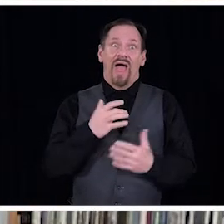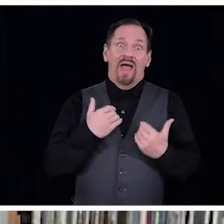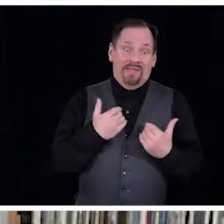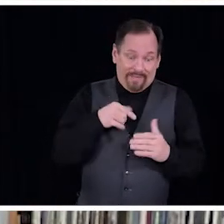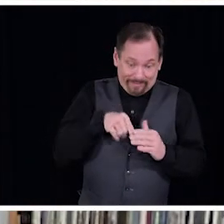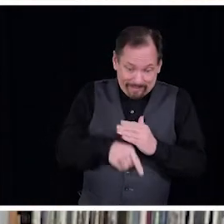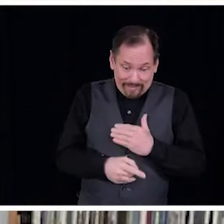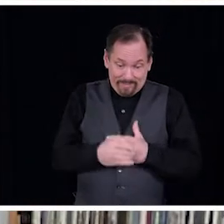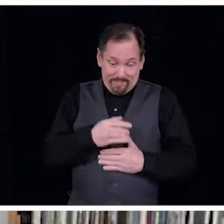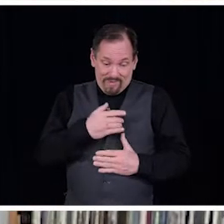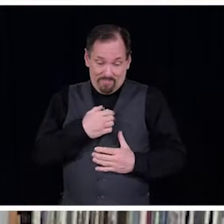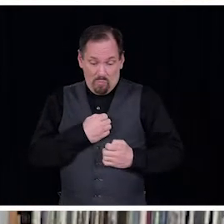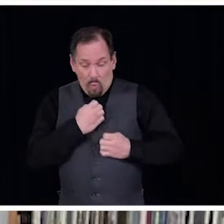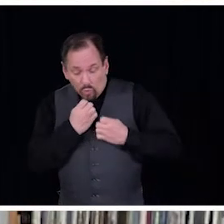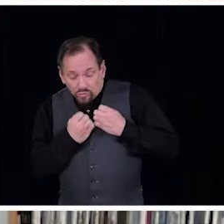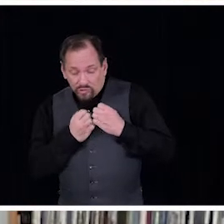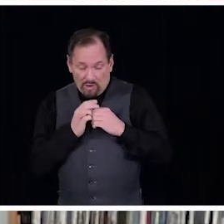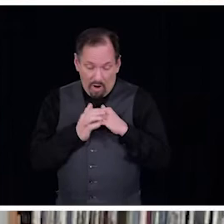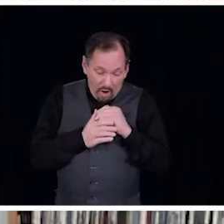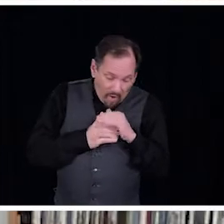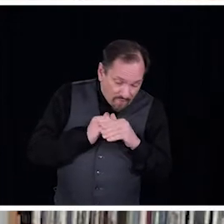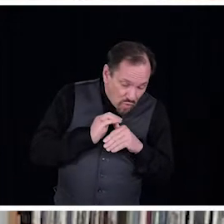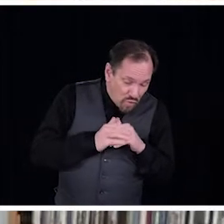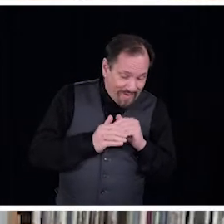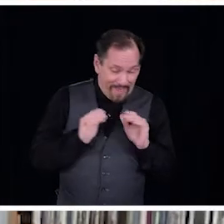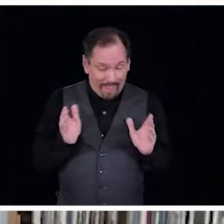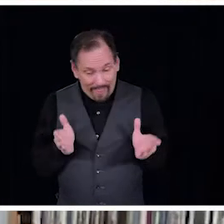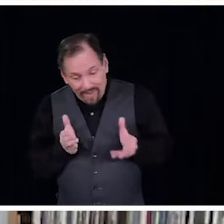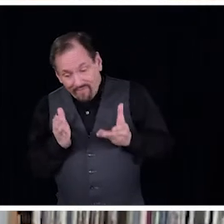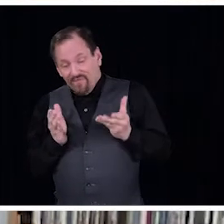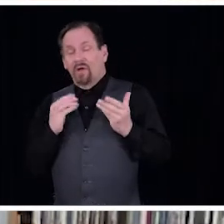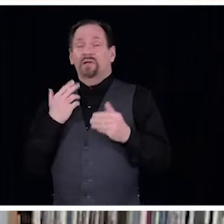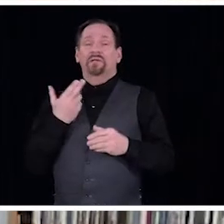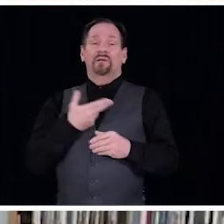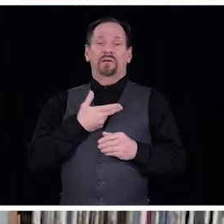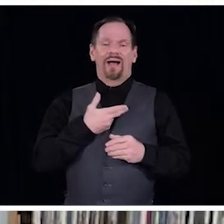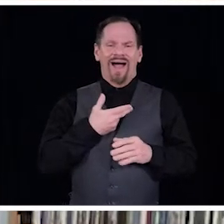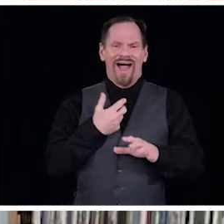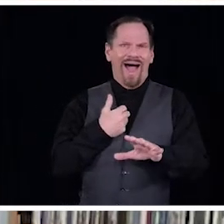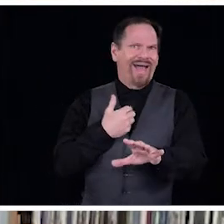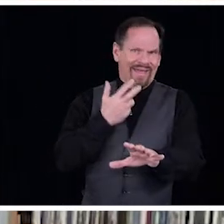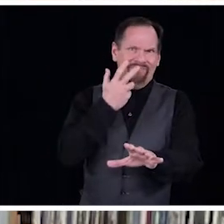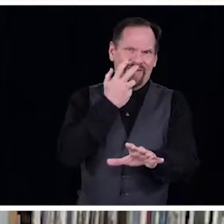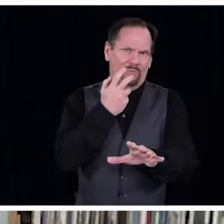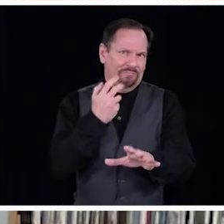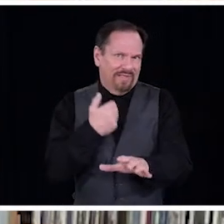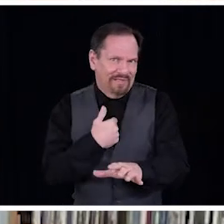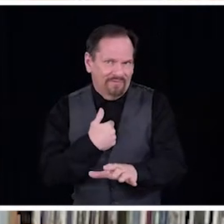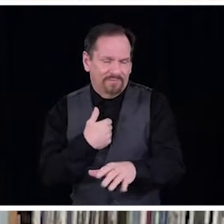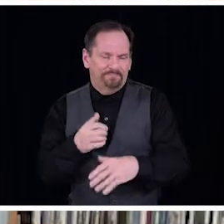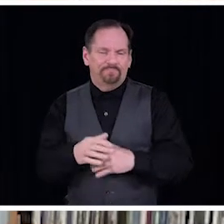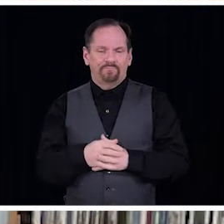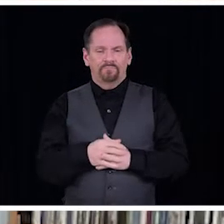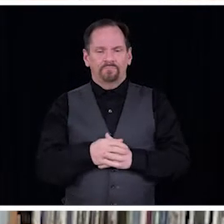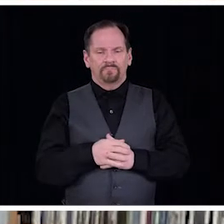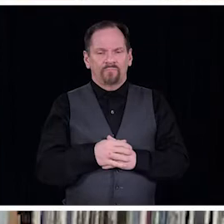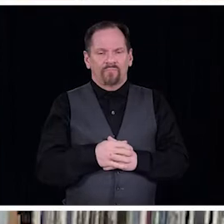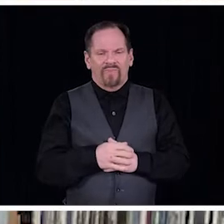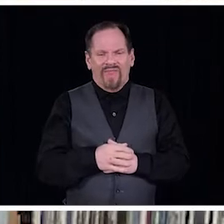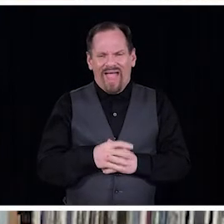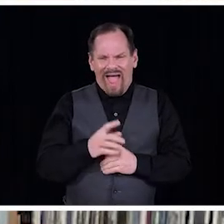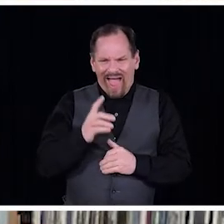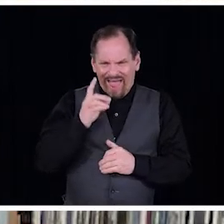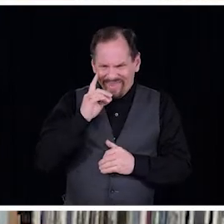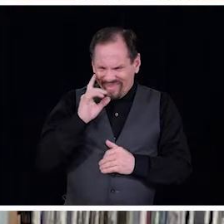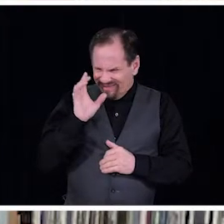it consoles us, it elevates us, and so on. I personally have doubts about such phrases. First of all, I find it strange